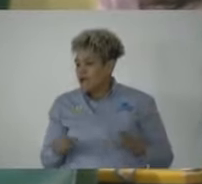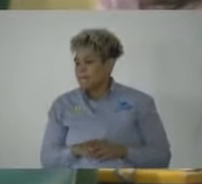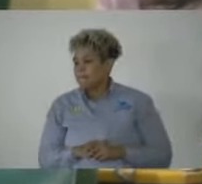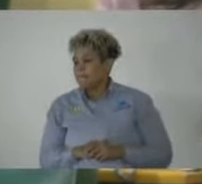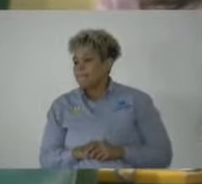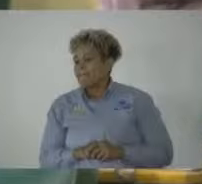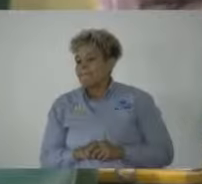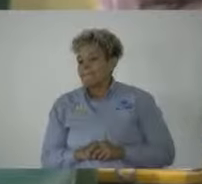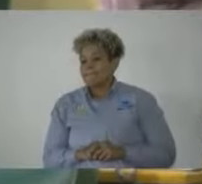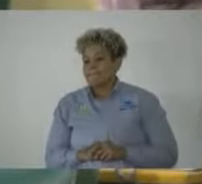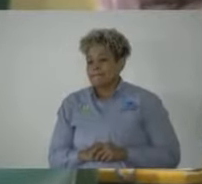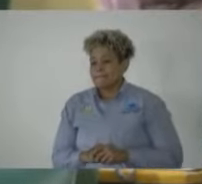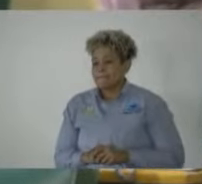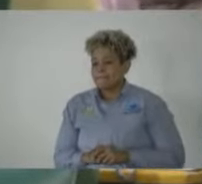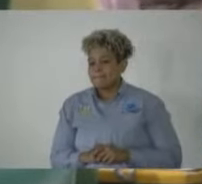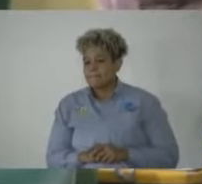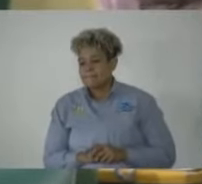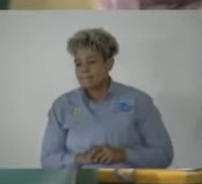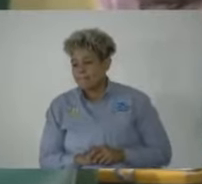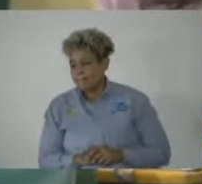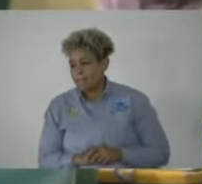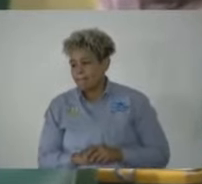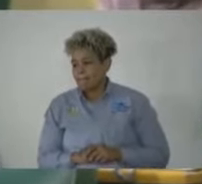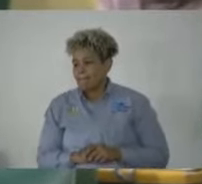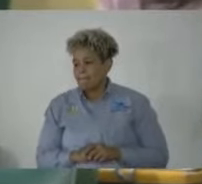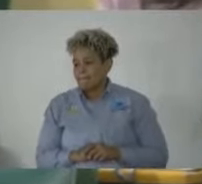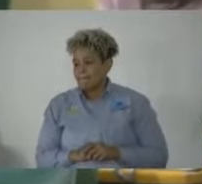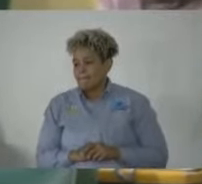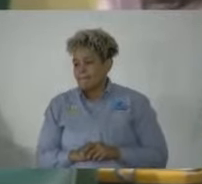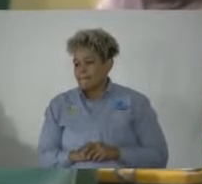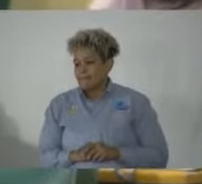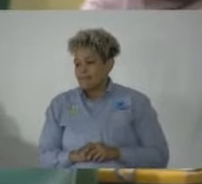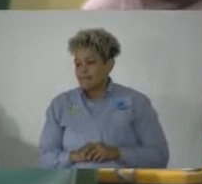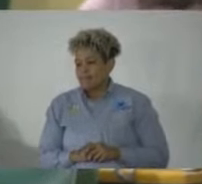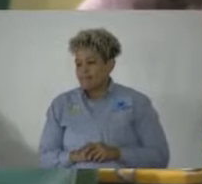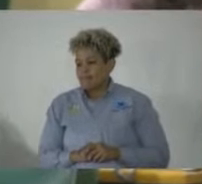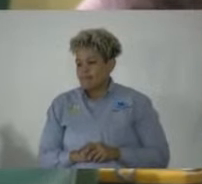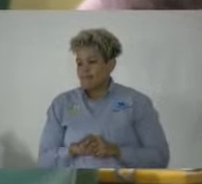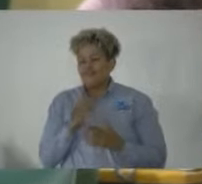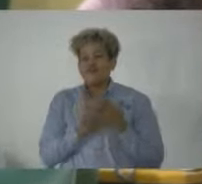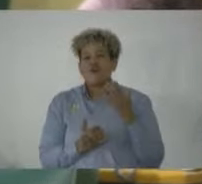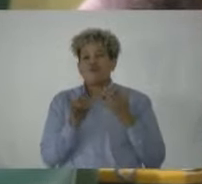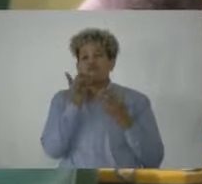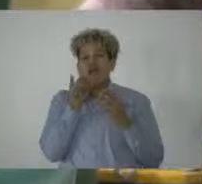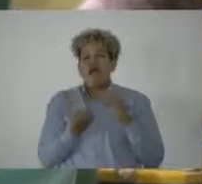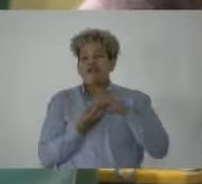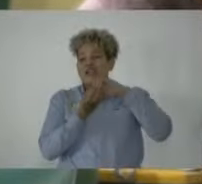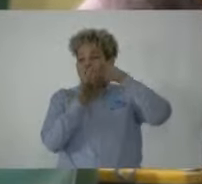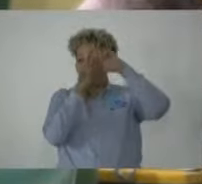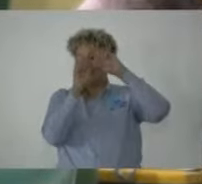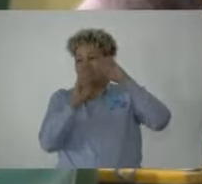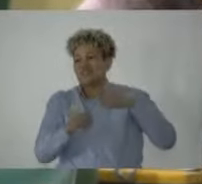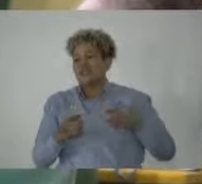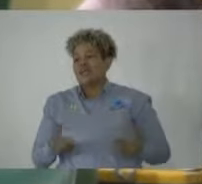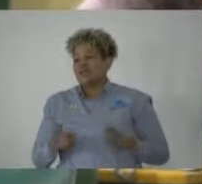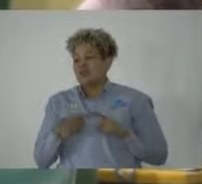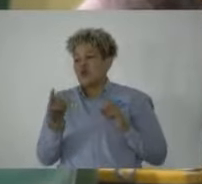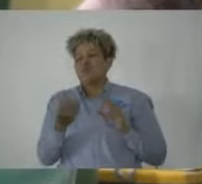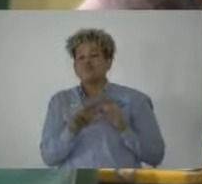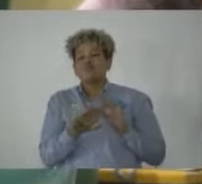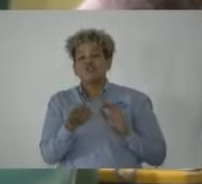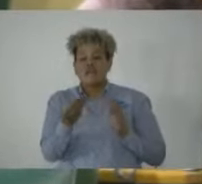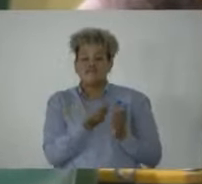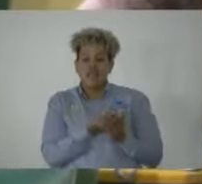Madam Speaker, just some inaccurate claims that the opposition spokesperson